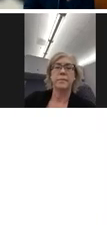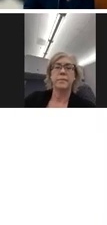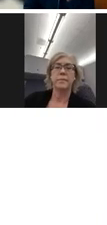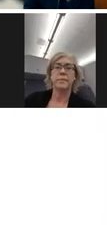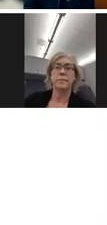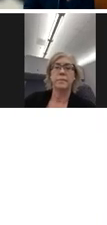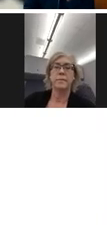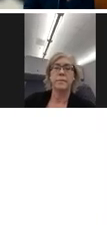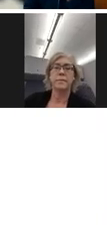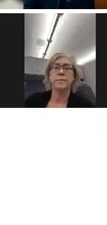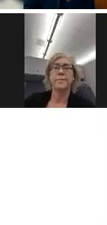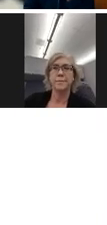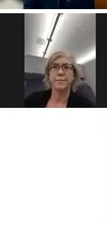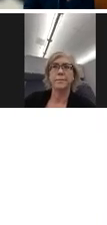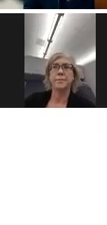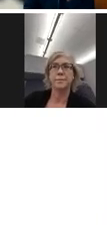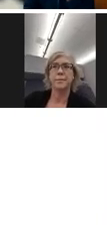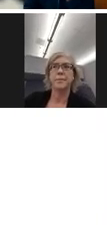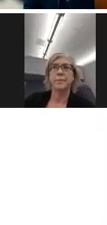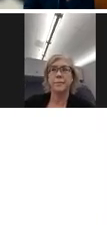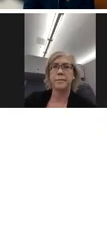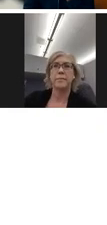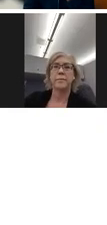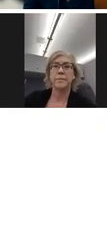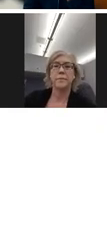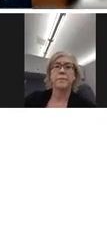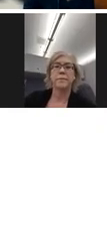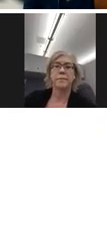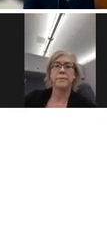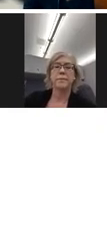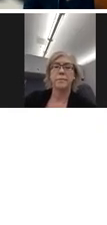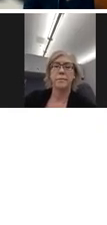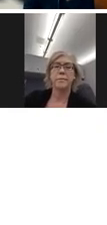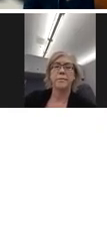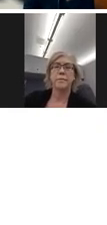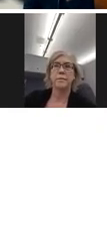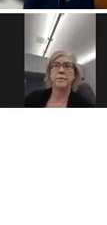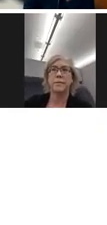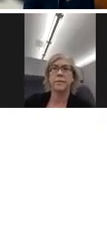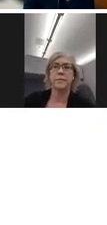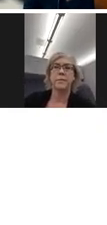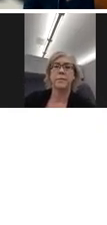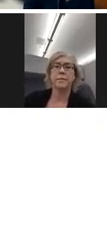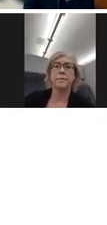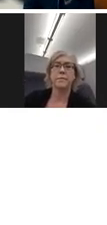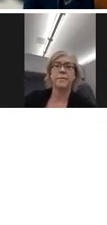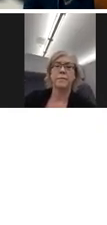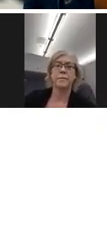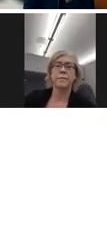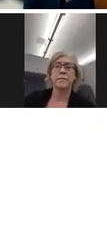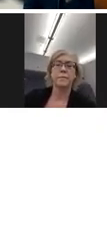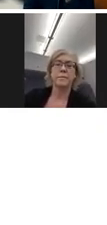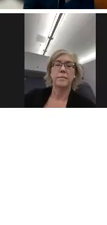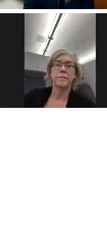760 individuals actually attend that virtual job fair. So those are things that we will be doing in the future as we get back to what